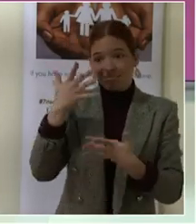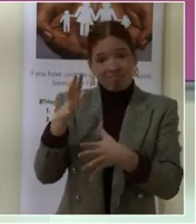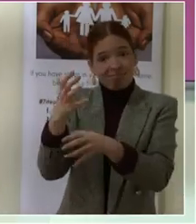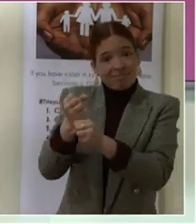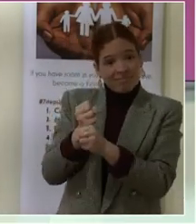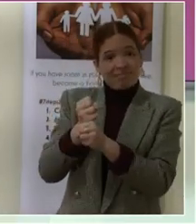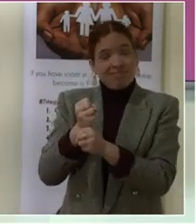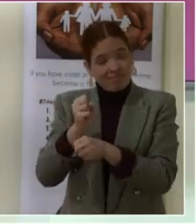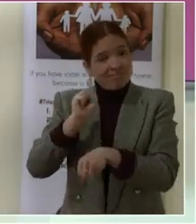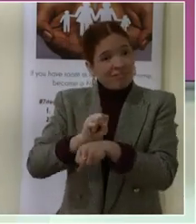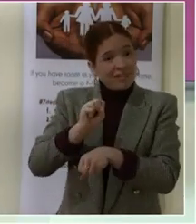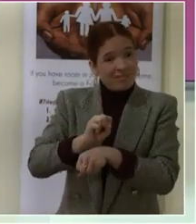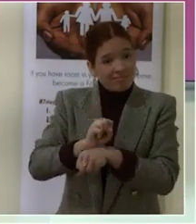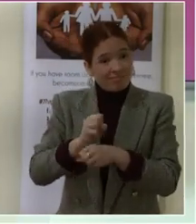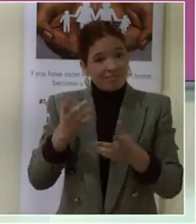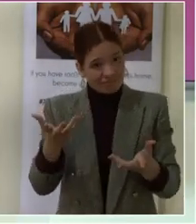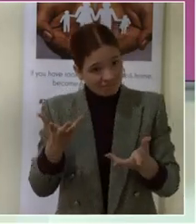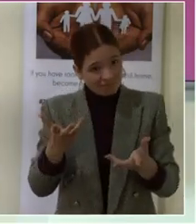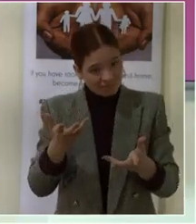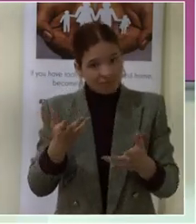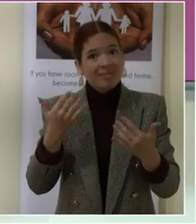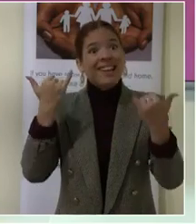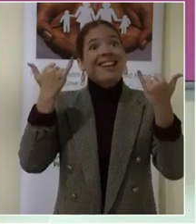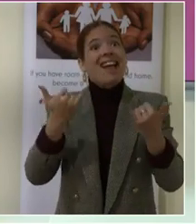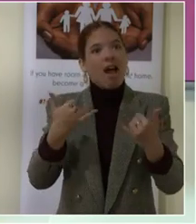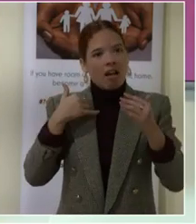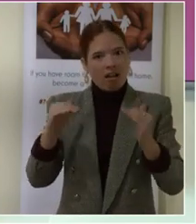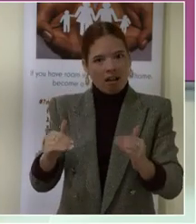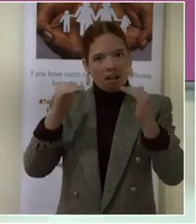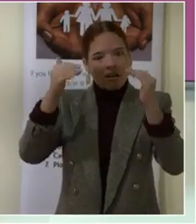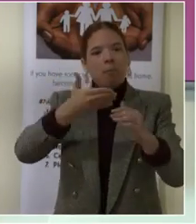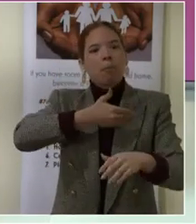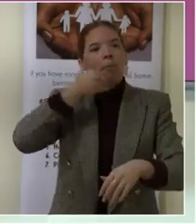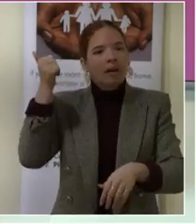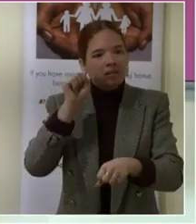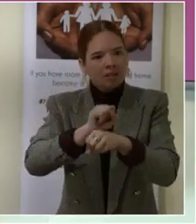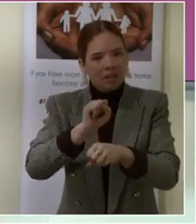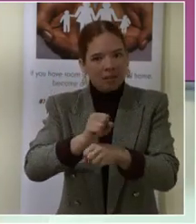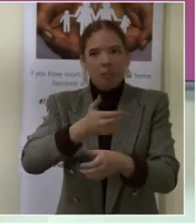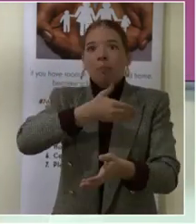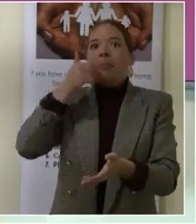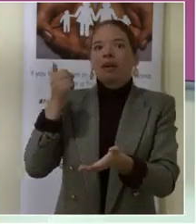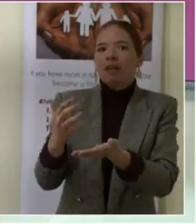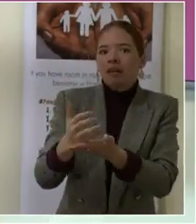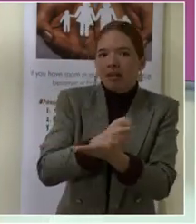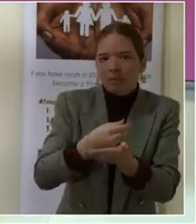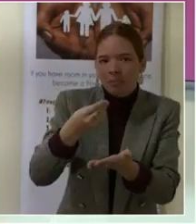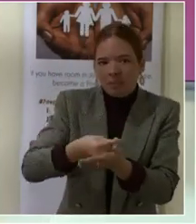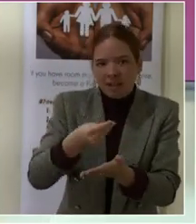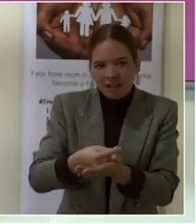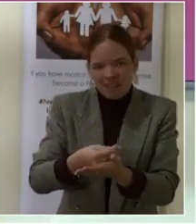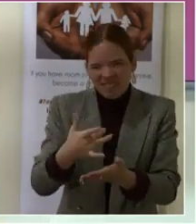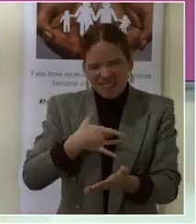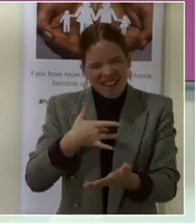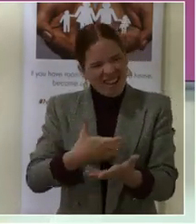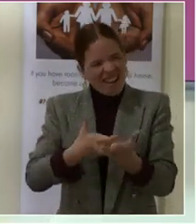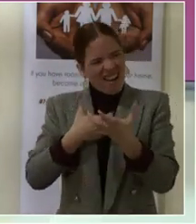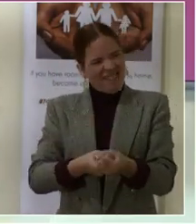that, I got another job, a better job, a higher paying job, because I had the confidence within myself to do it.